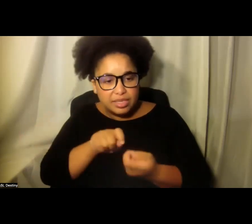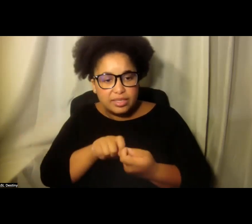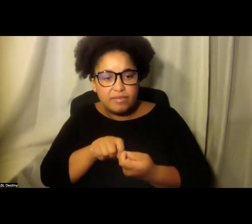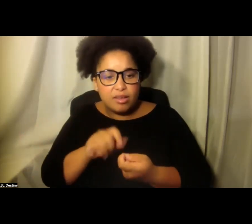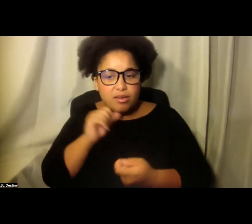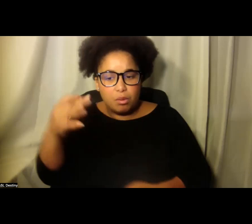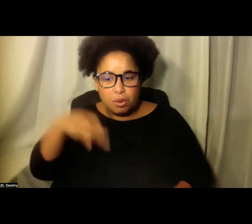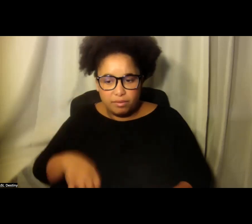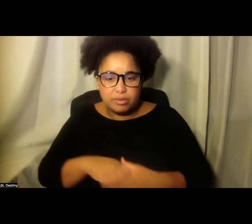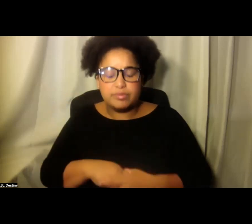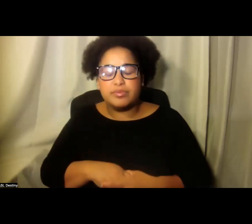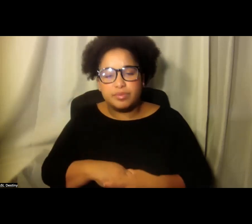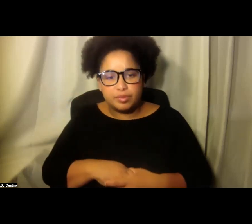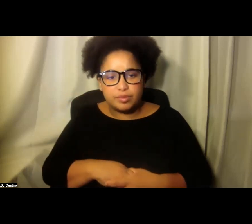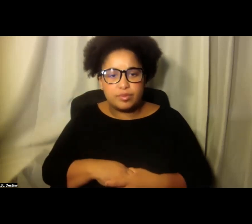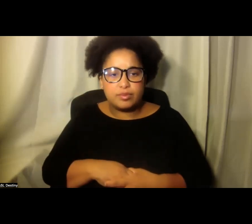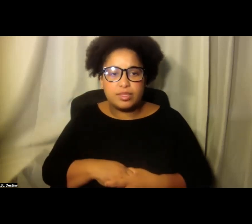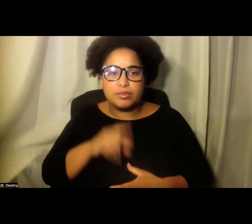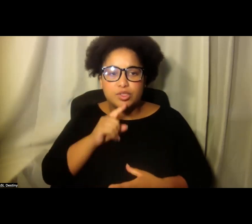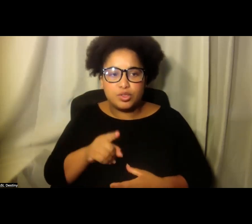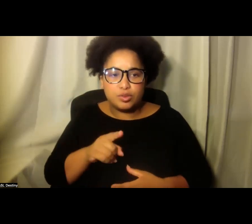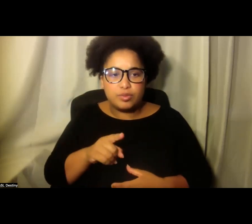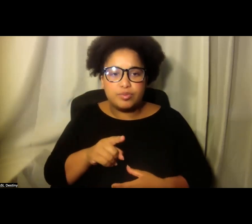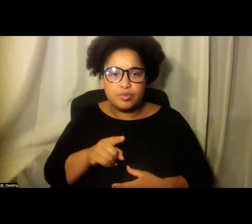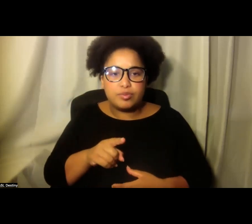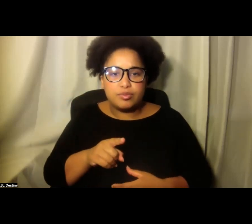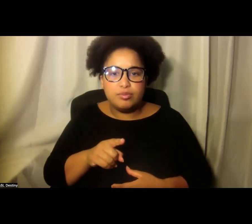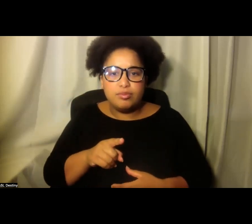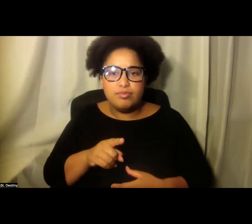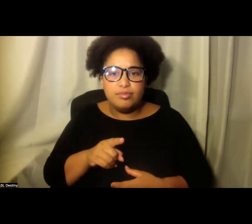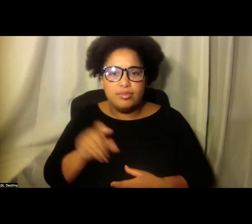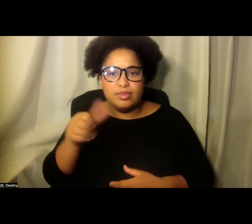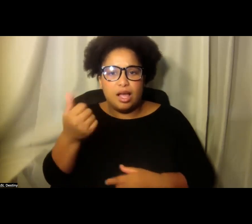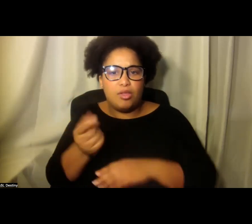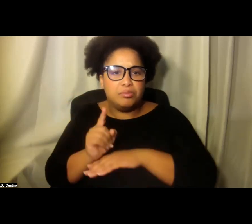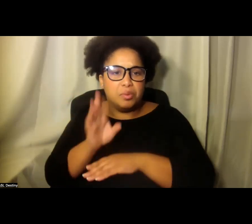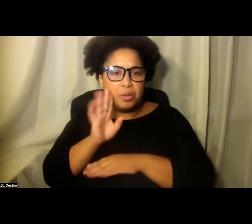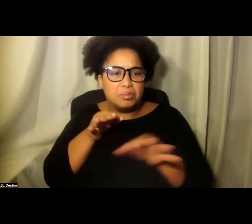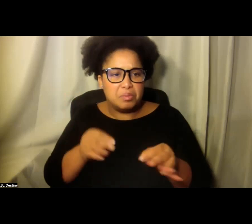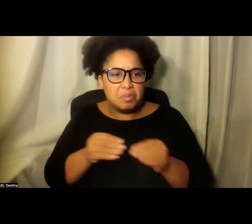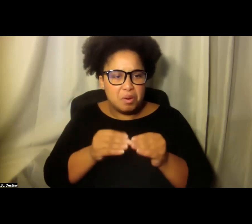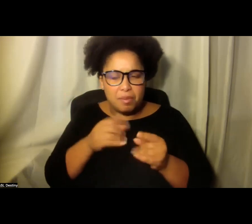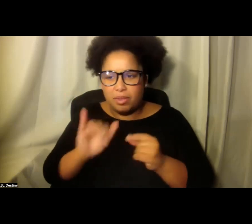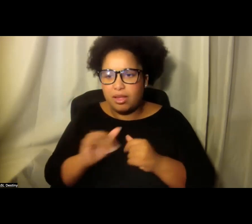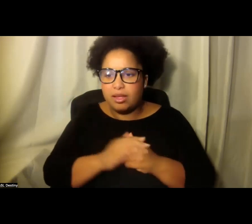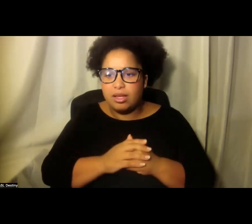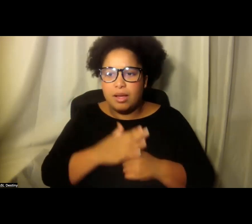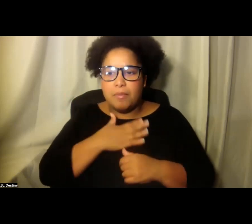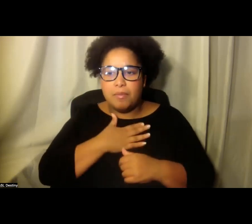nonprofit, and Anthony, I'm sure, can talk more about that. But basically, that was my role in this project, was